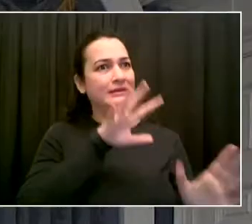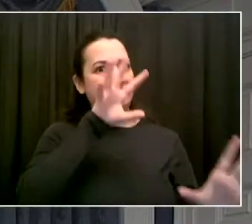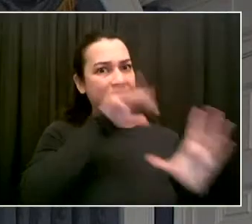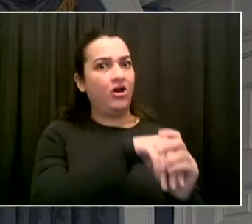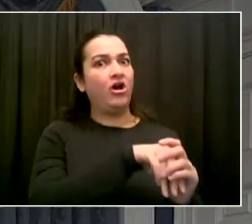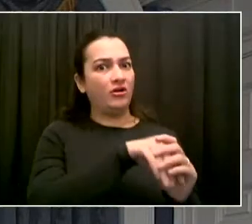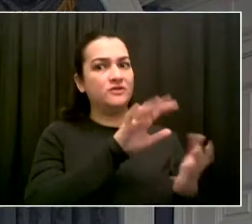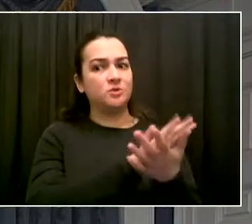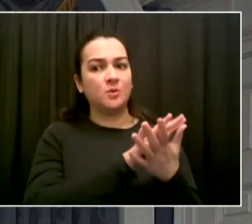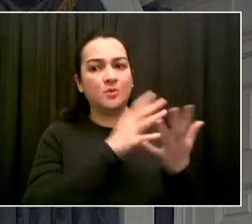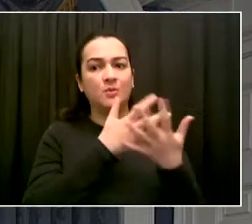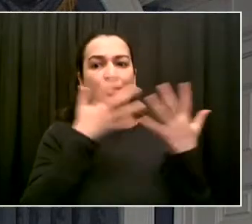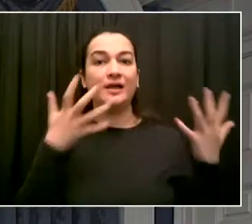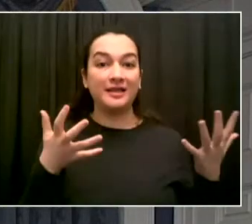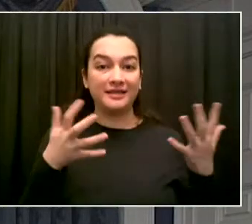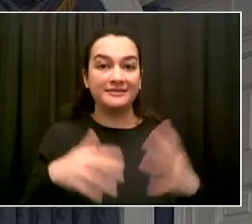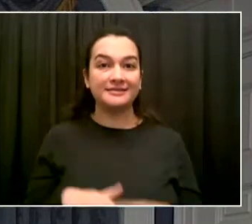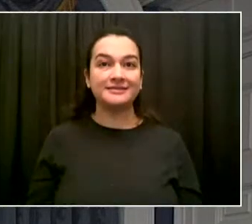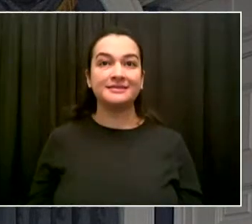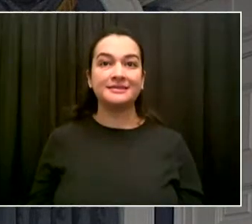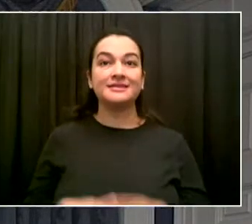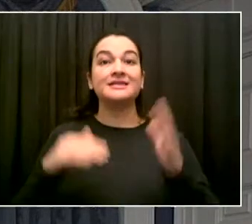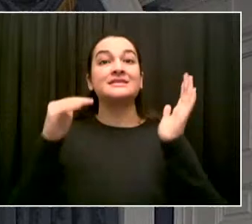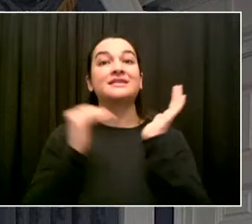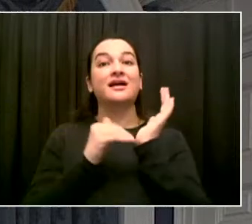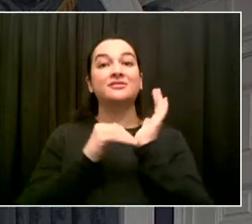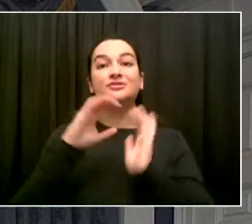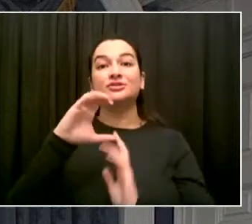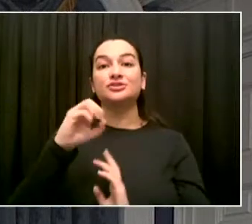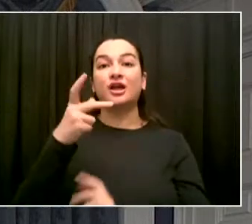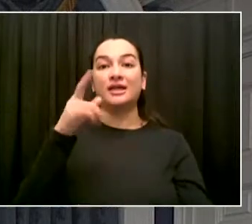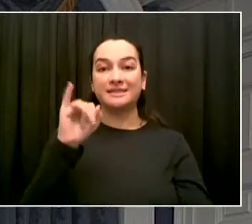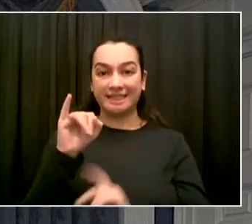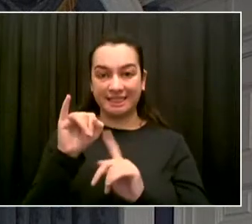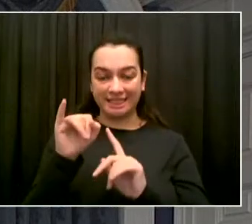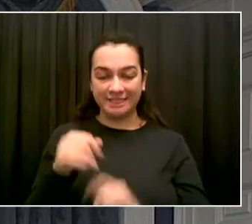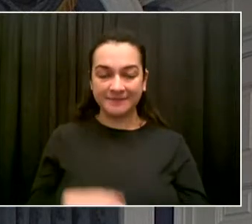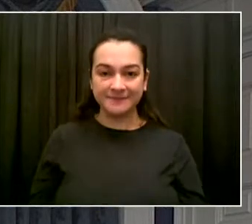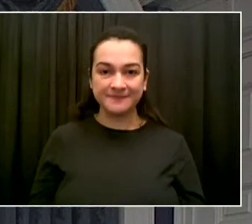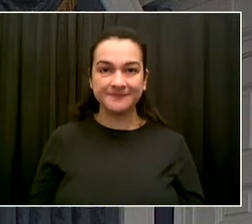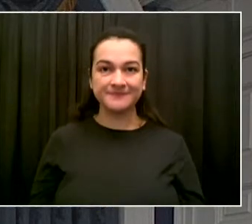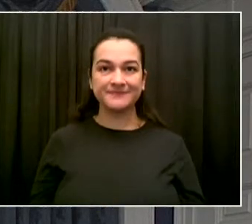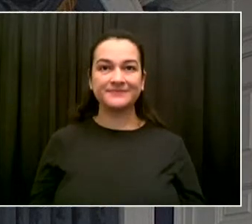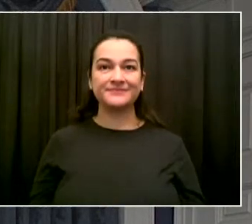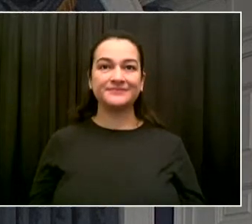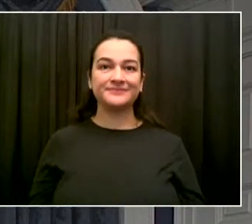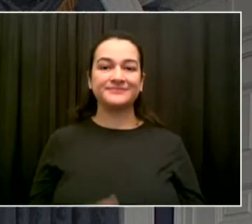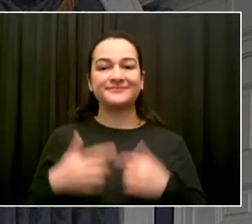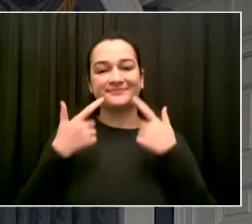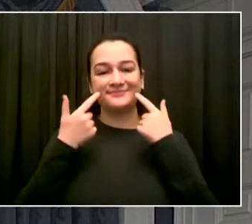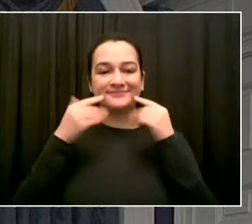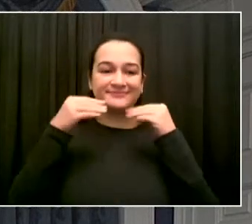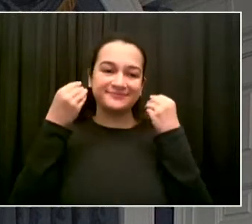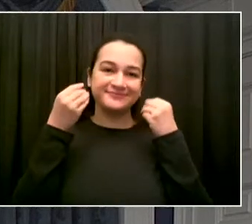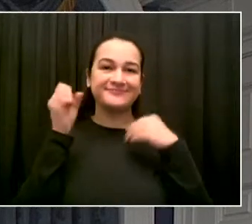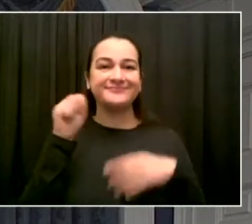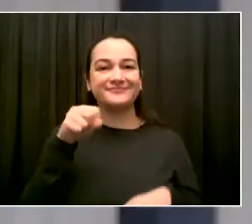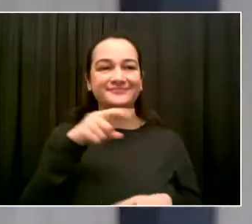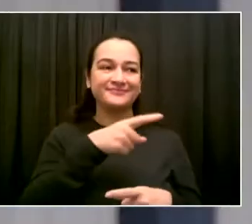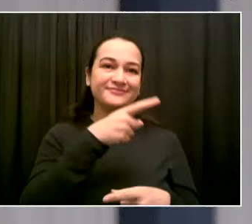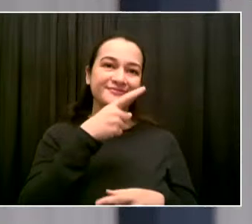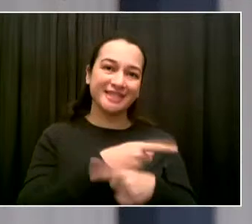Dr. Dave Choksi. Thanks so much, Mr. Mayor. And that's right. As a city's doctor, as a parent, and as the husband of